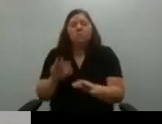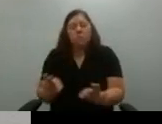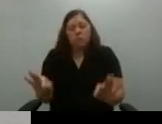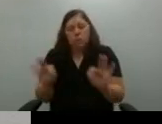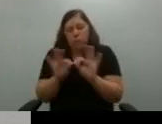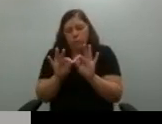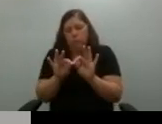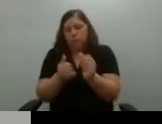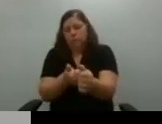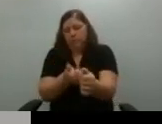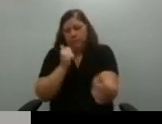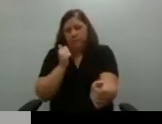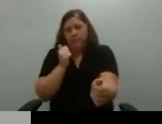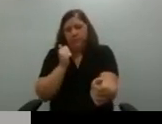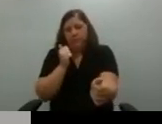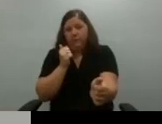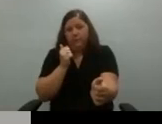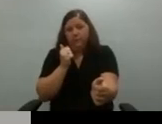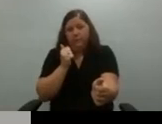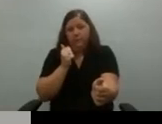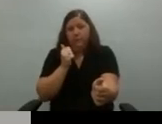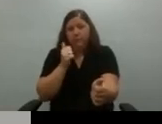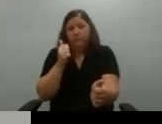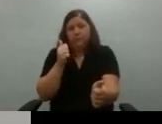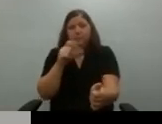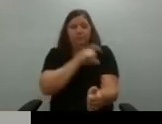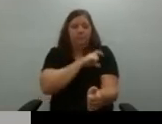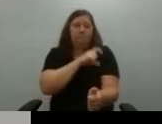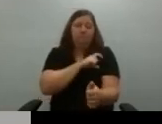avoid becoming in police custody and getting arrested.